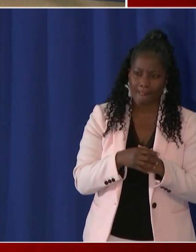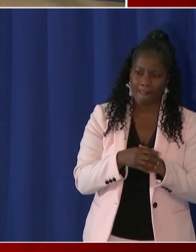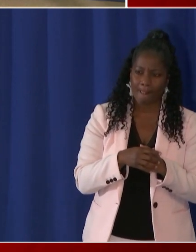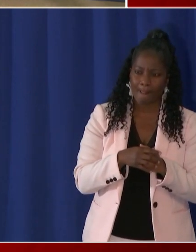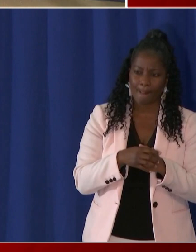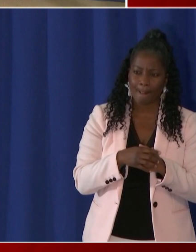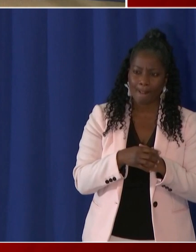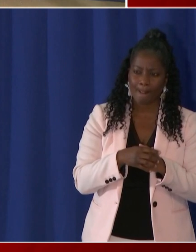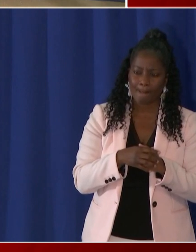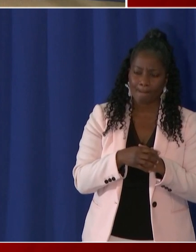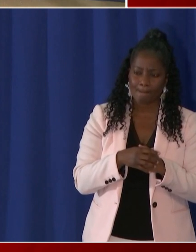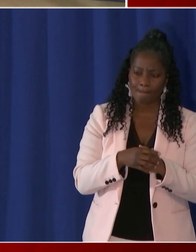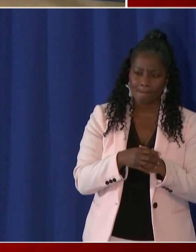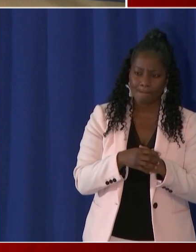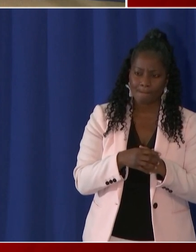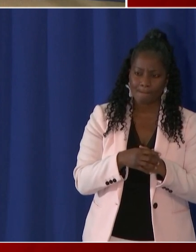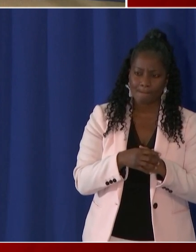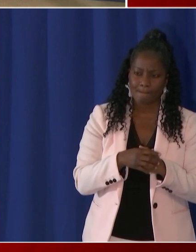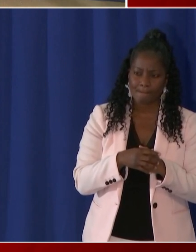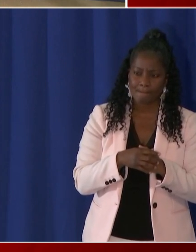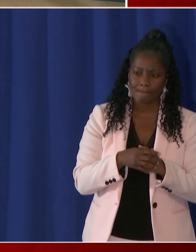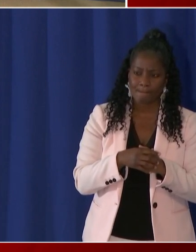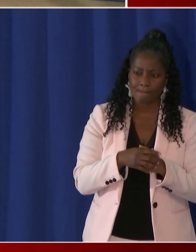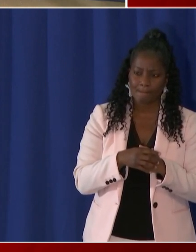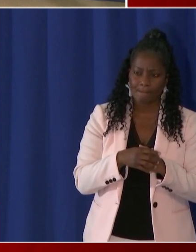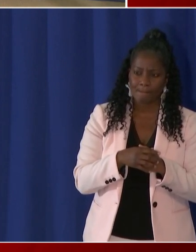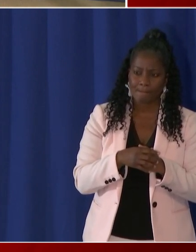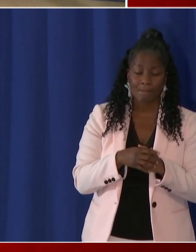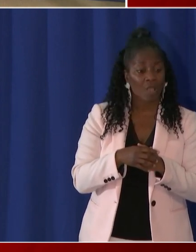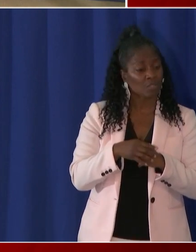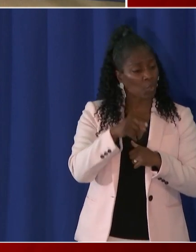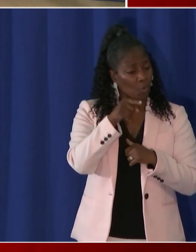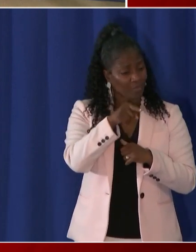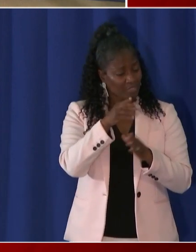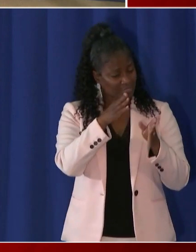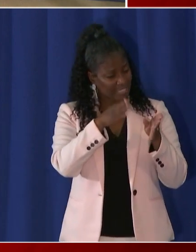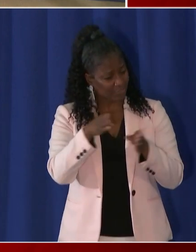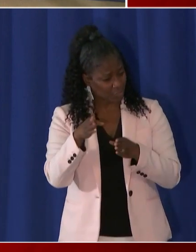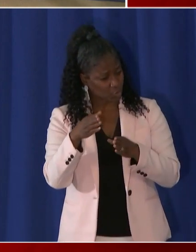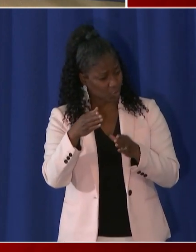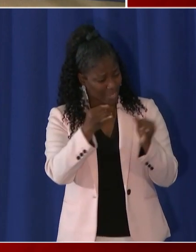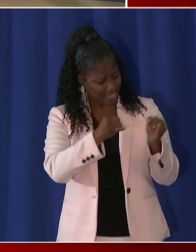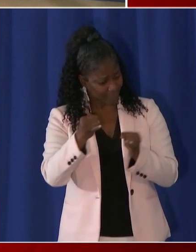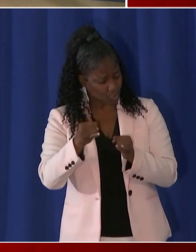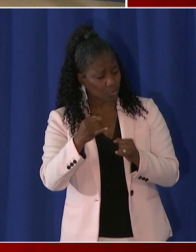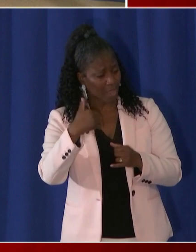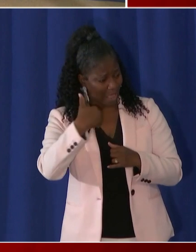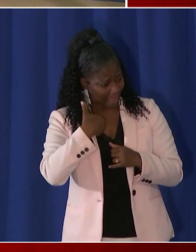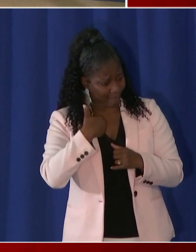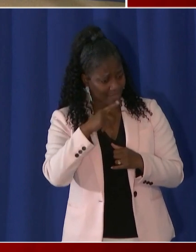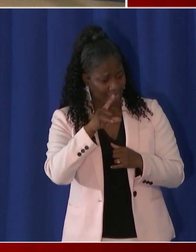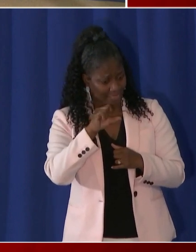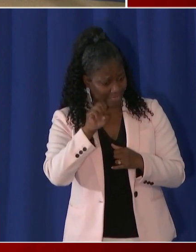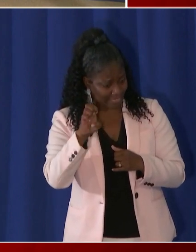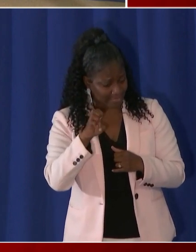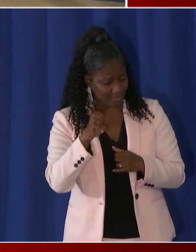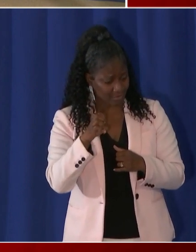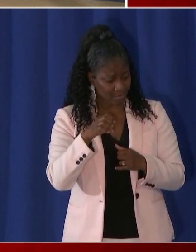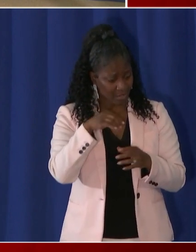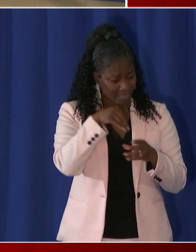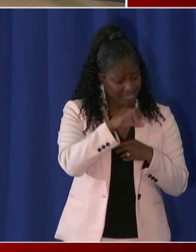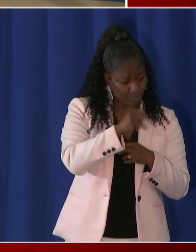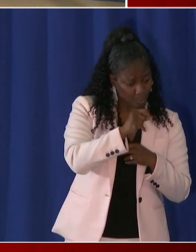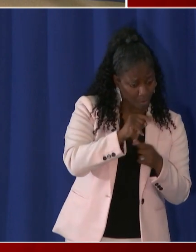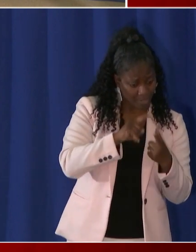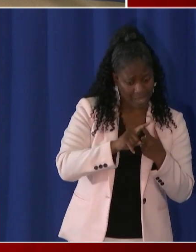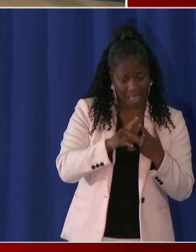to have done this actually held the lease to the apartment on Van Ness Street as well as the one in Fairfax, and where he